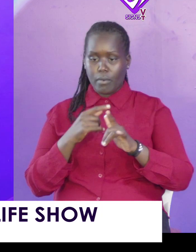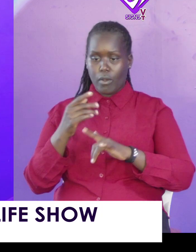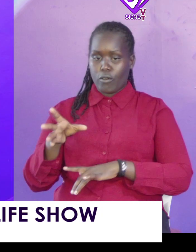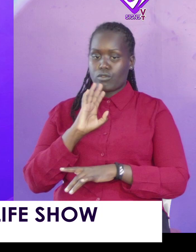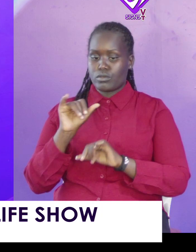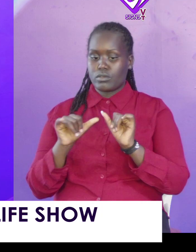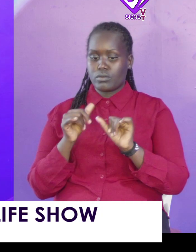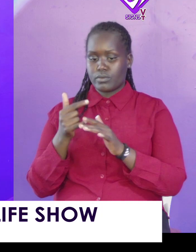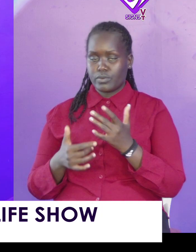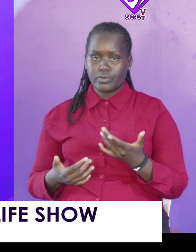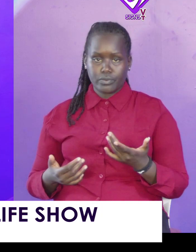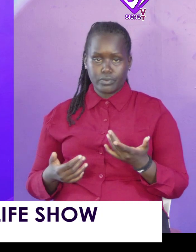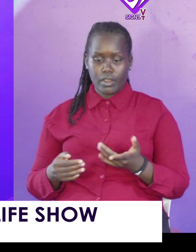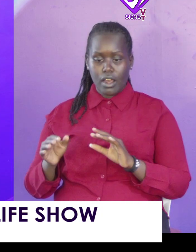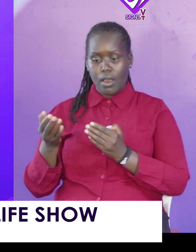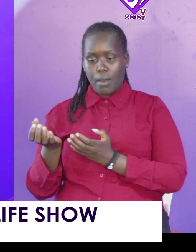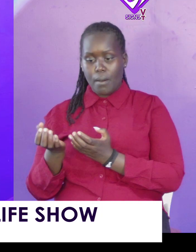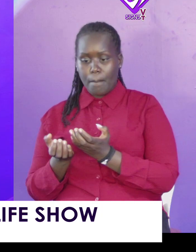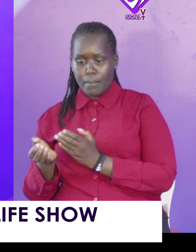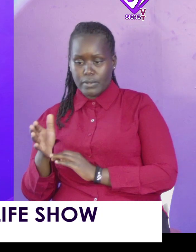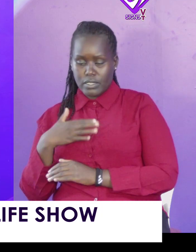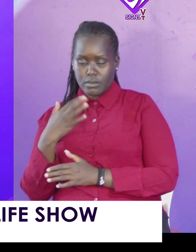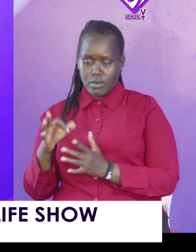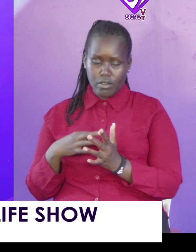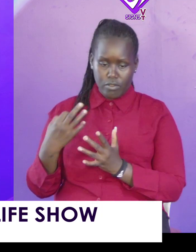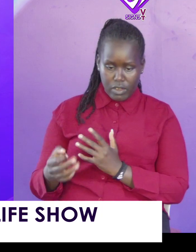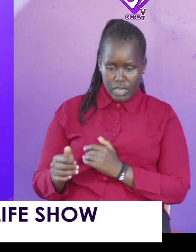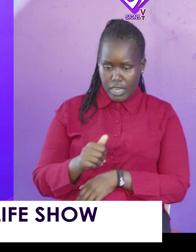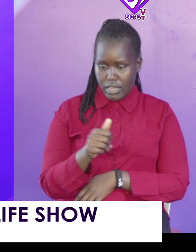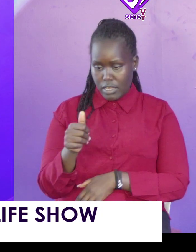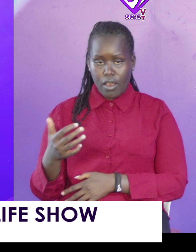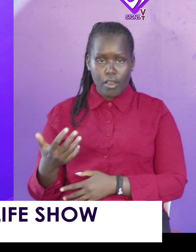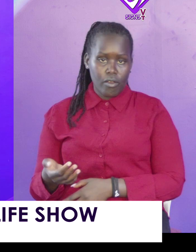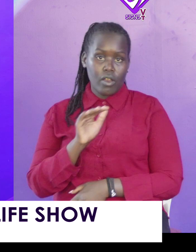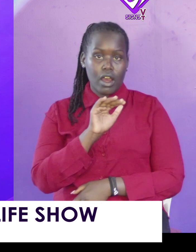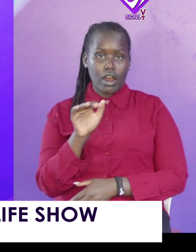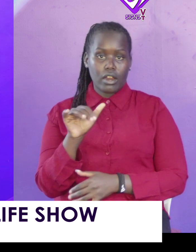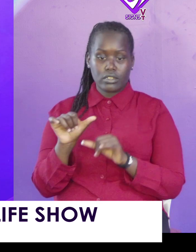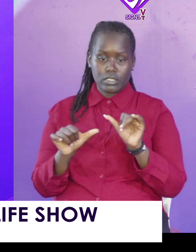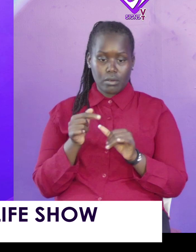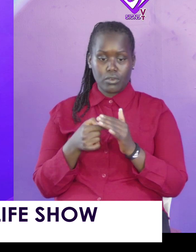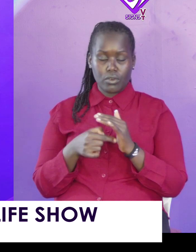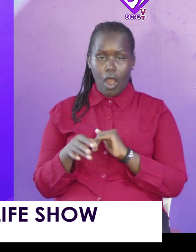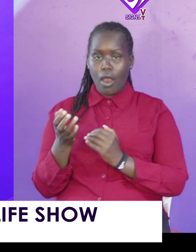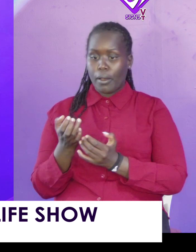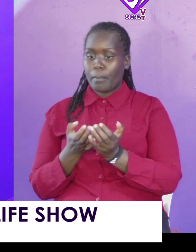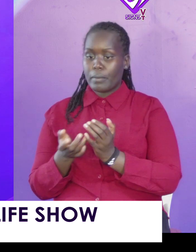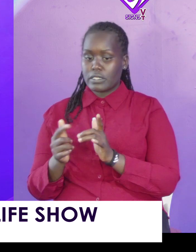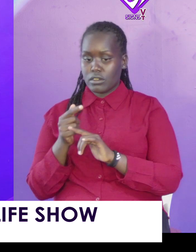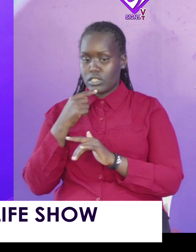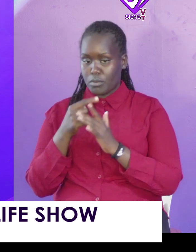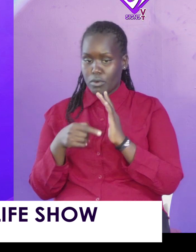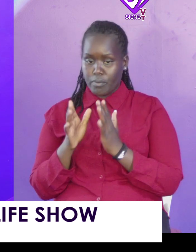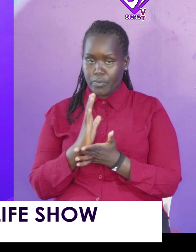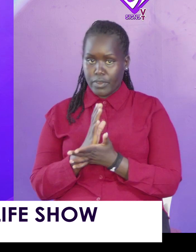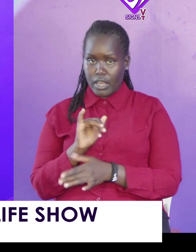about is, oh, my business fell. And the other one, I ask you about that business and you say, in fact, that business is